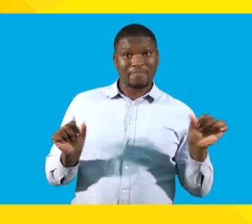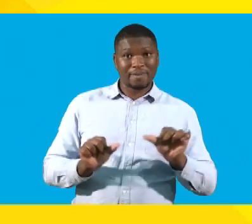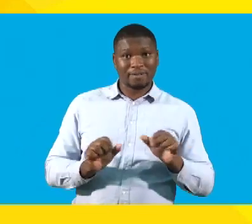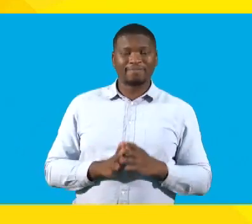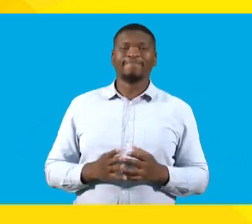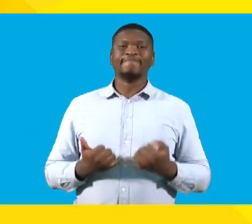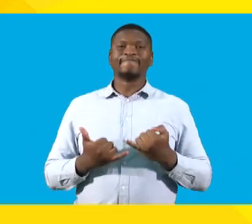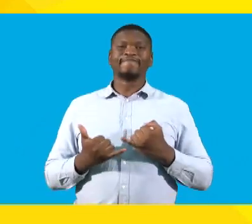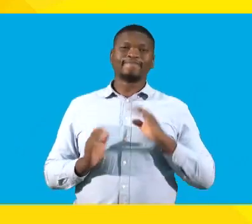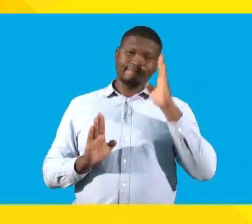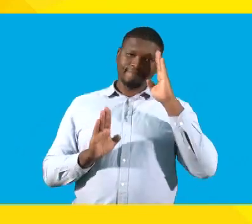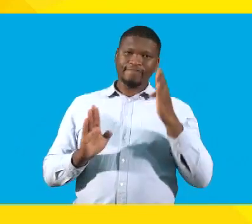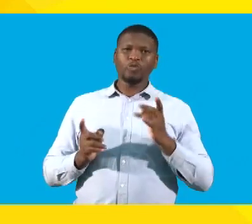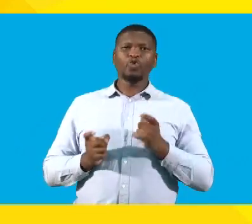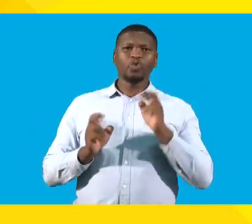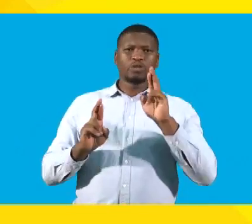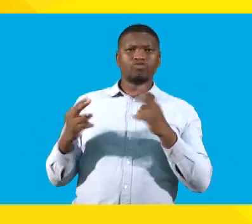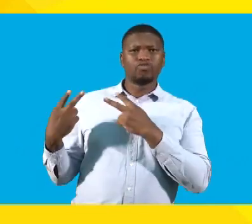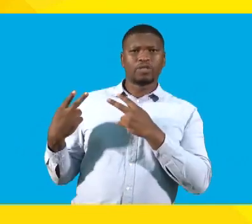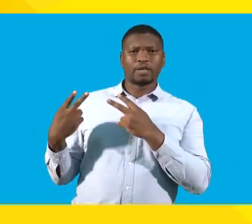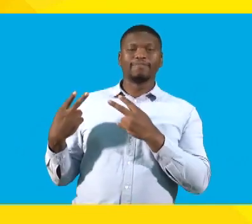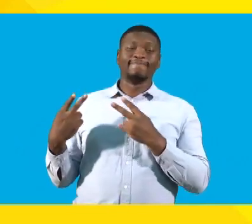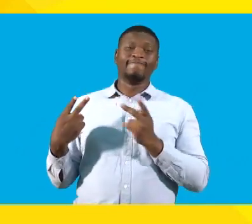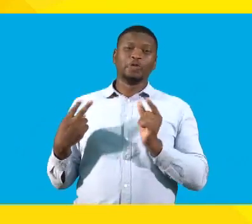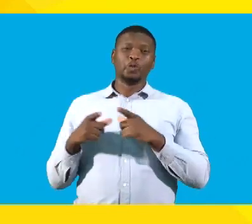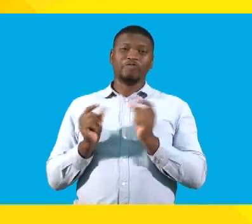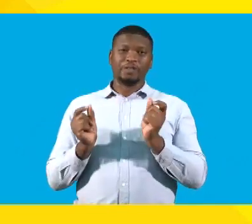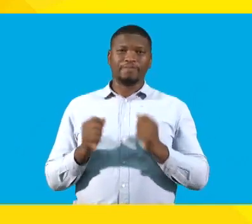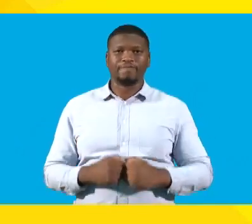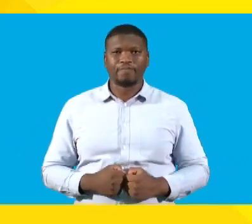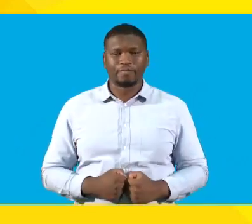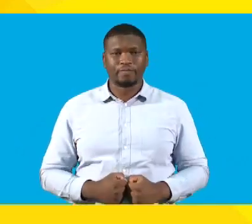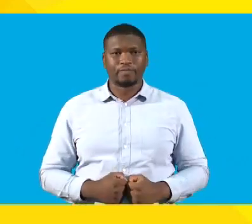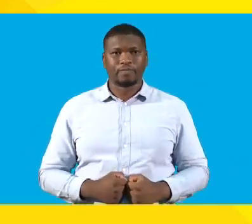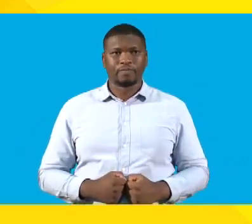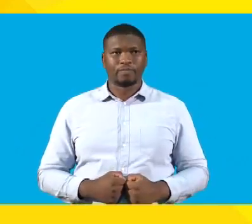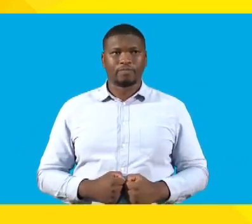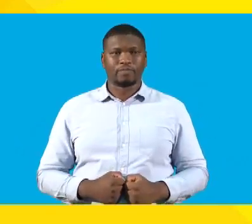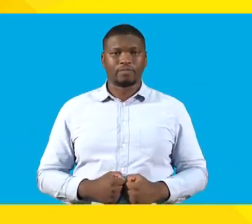Welcome back. Now, let's look at a quick recap and wrap things up.